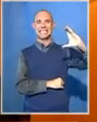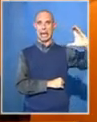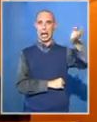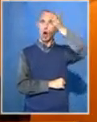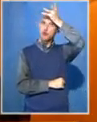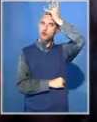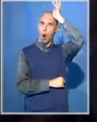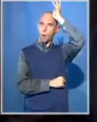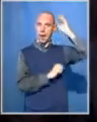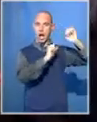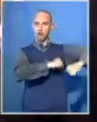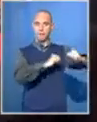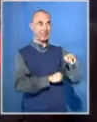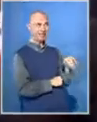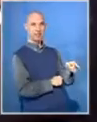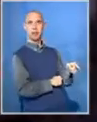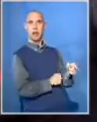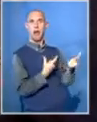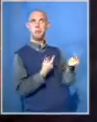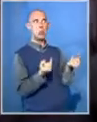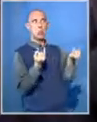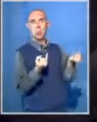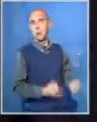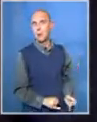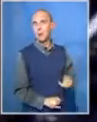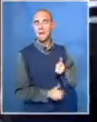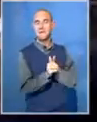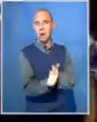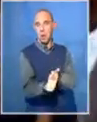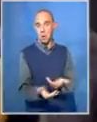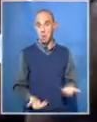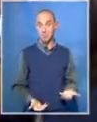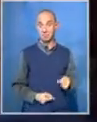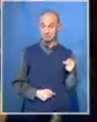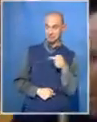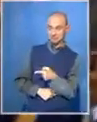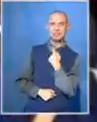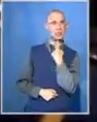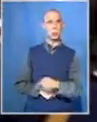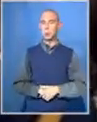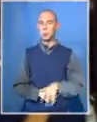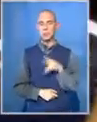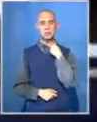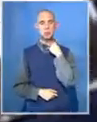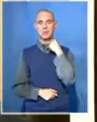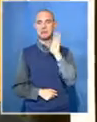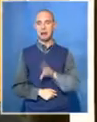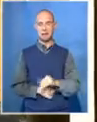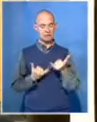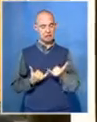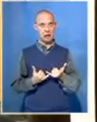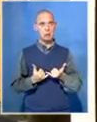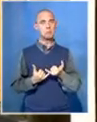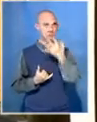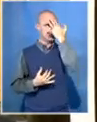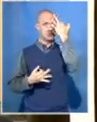of 2002. Government says it's disappointed with the ruling and it's now considering its legal options. Government